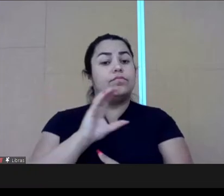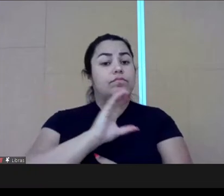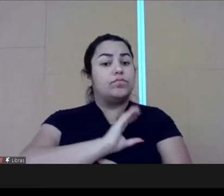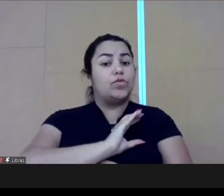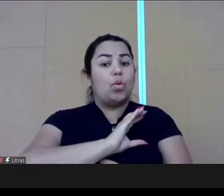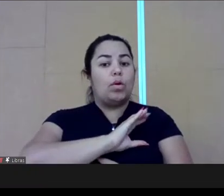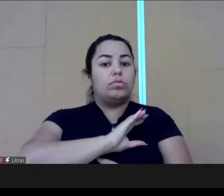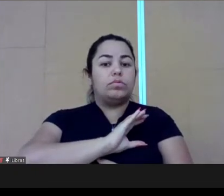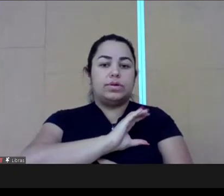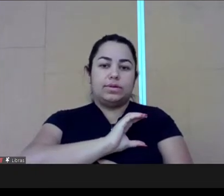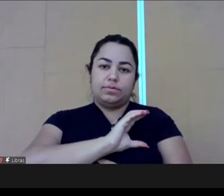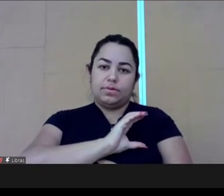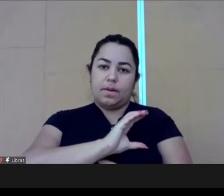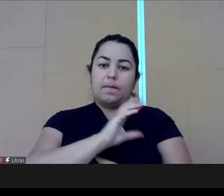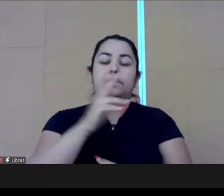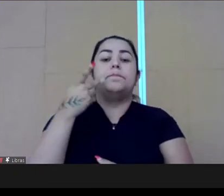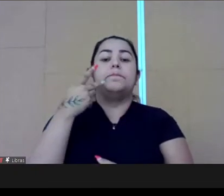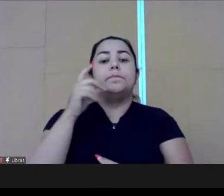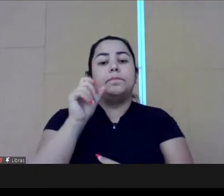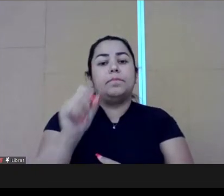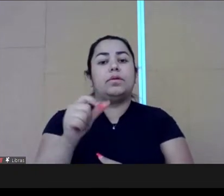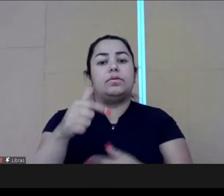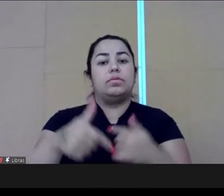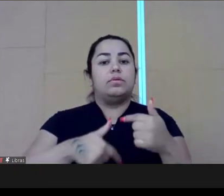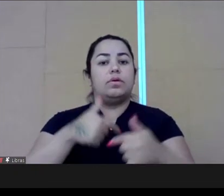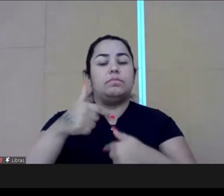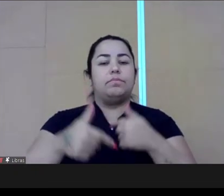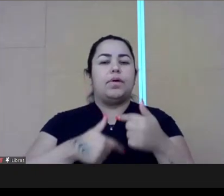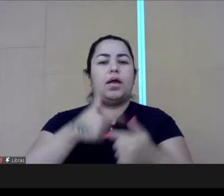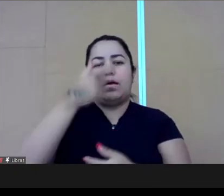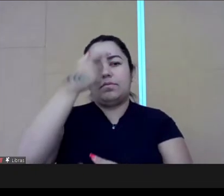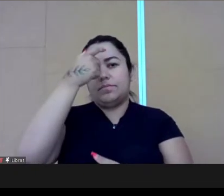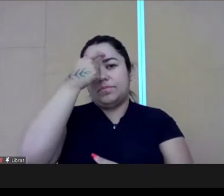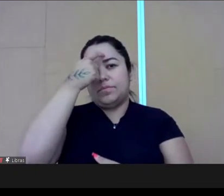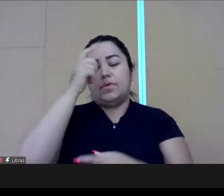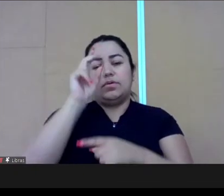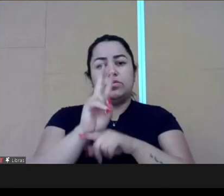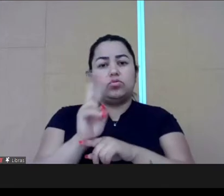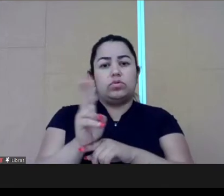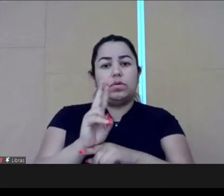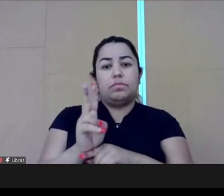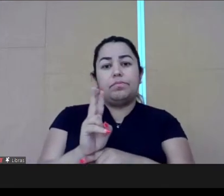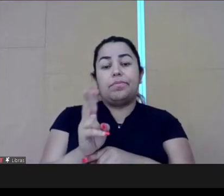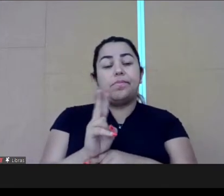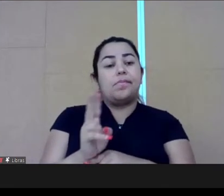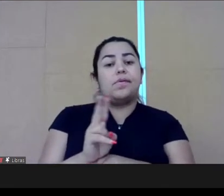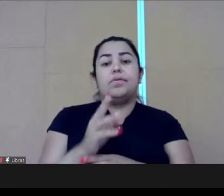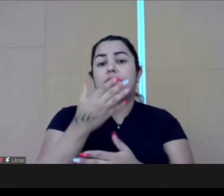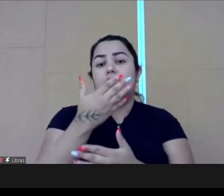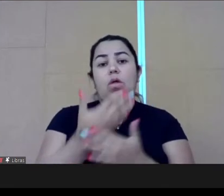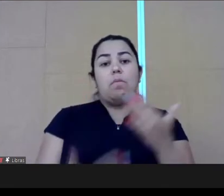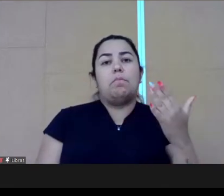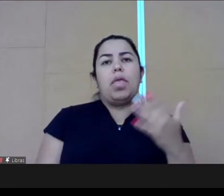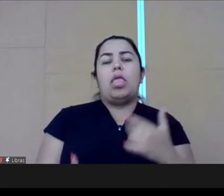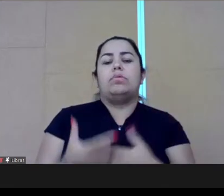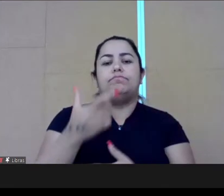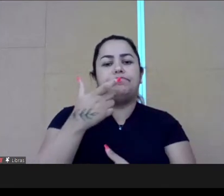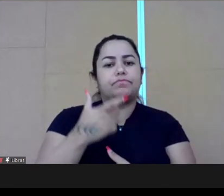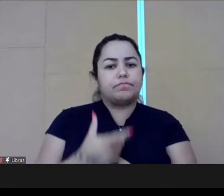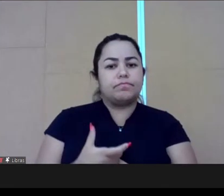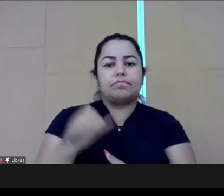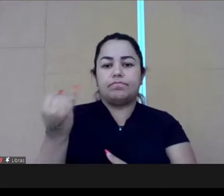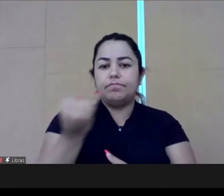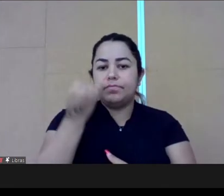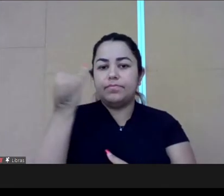our progress. So I'd like to hear of how you are doing to work this mindset of these guardians. So they don't